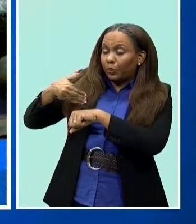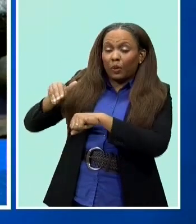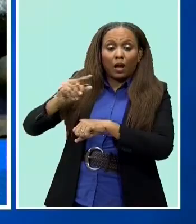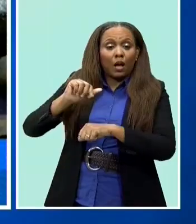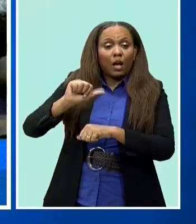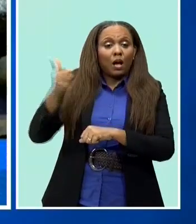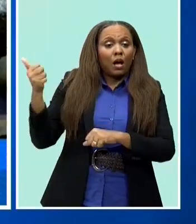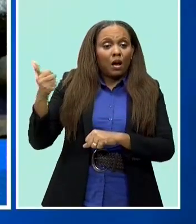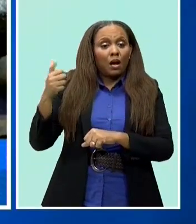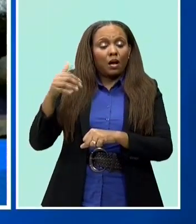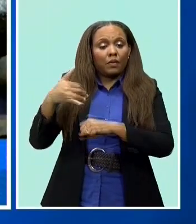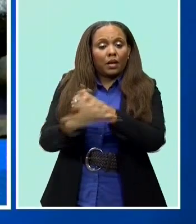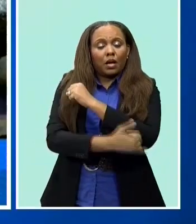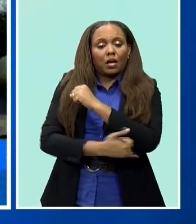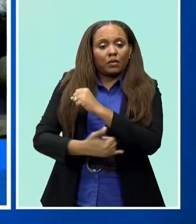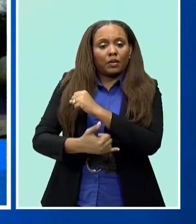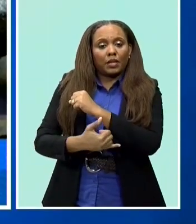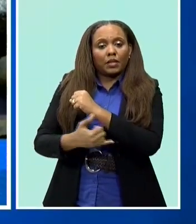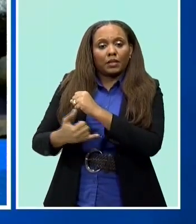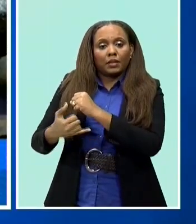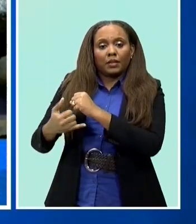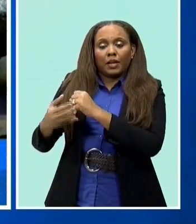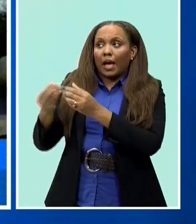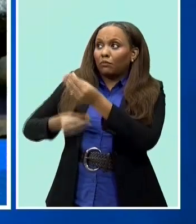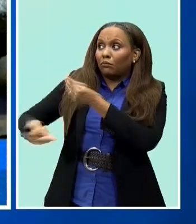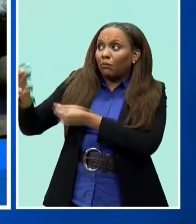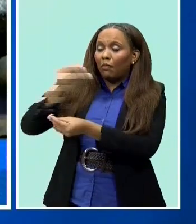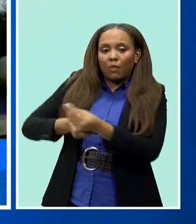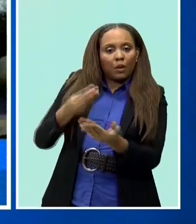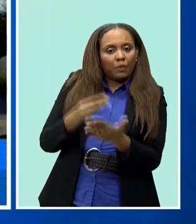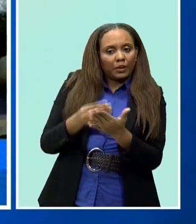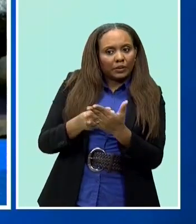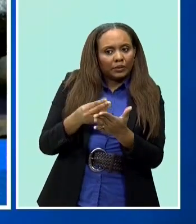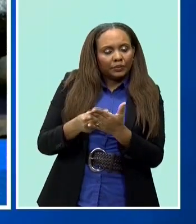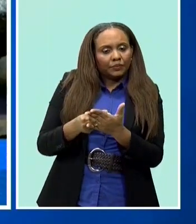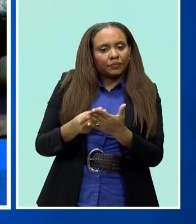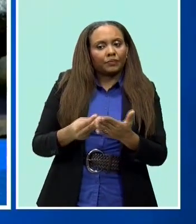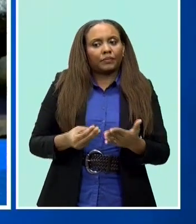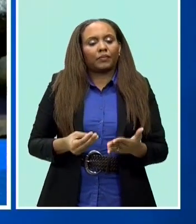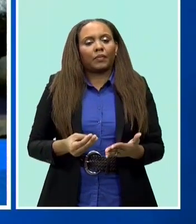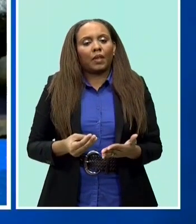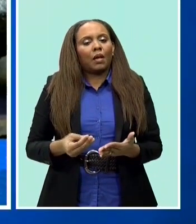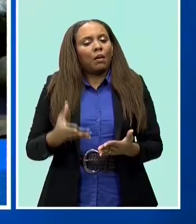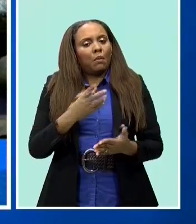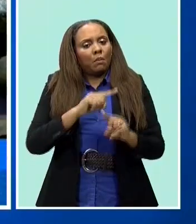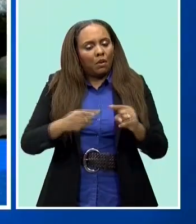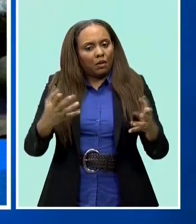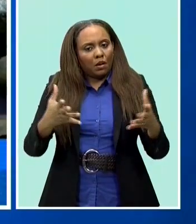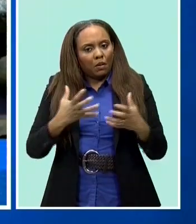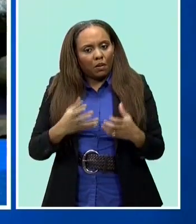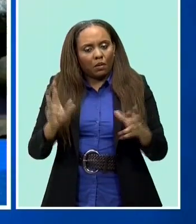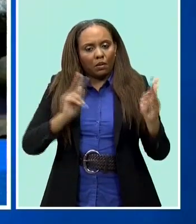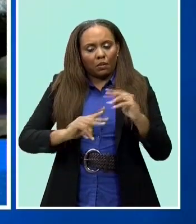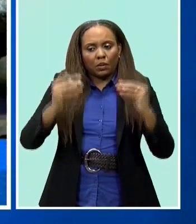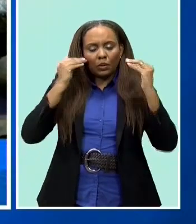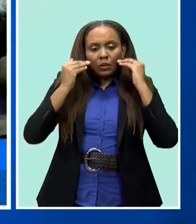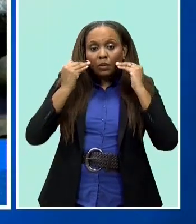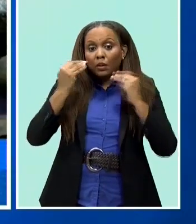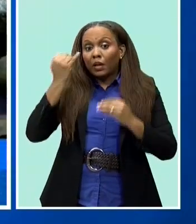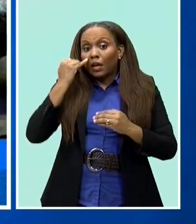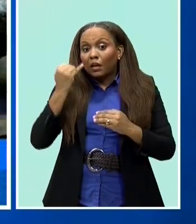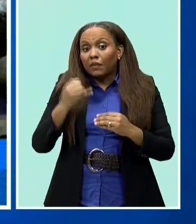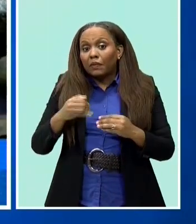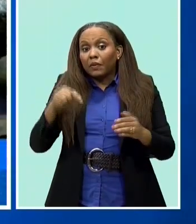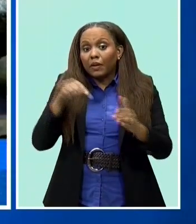force that is moving to sensitize the public in terms of the role that these species play and to let people know that there are penalties in place